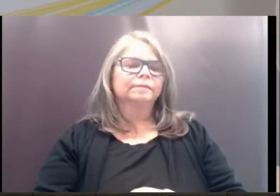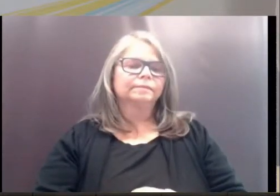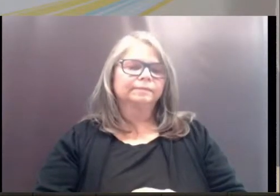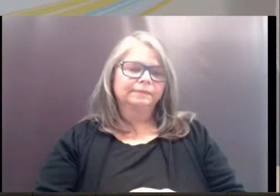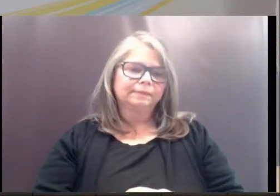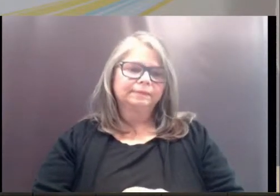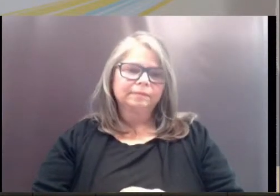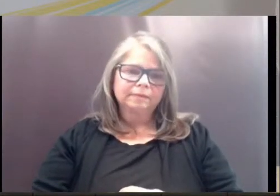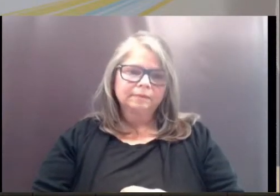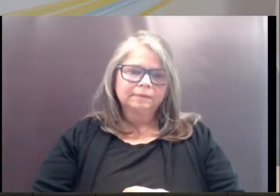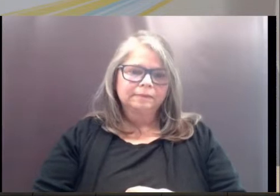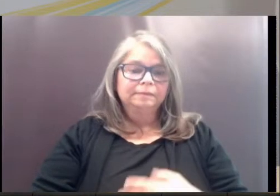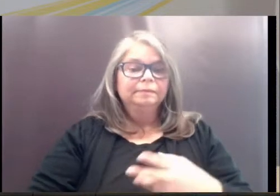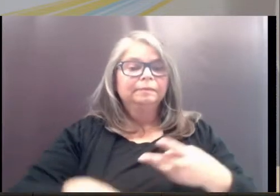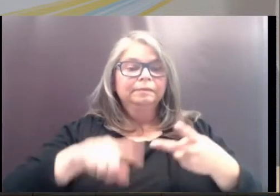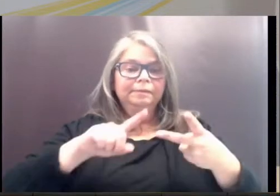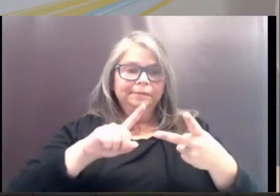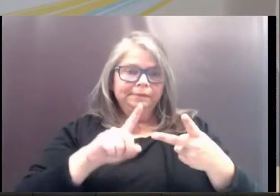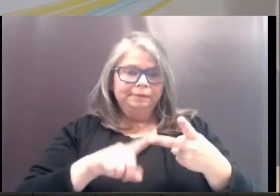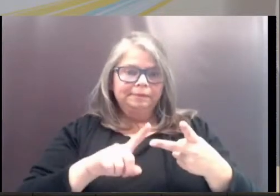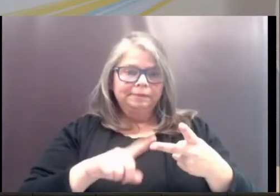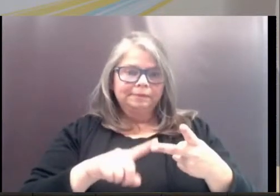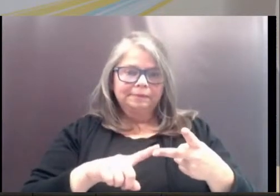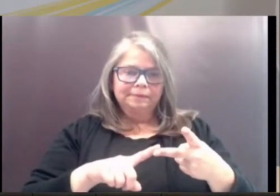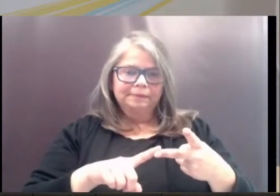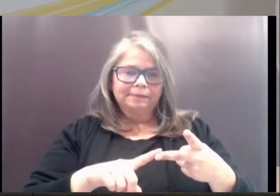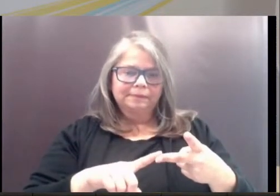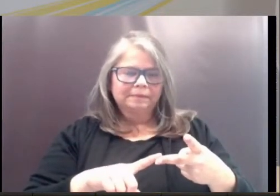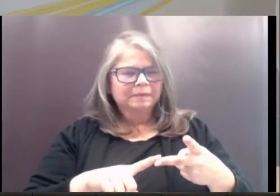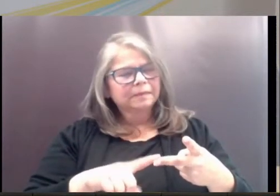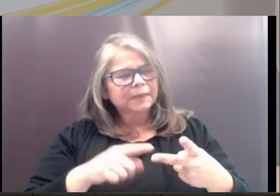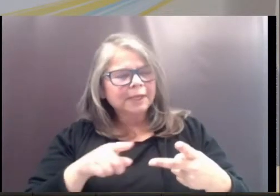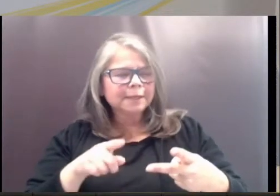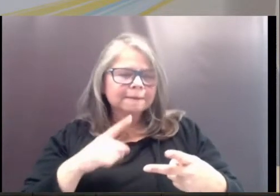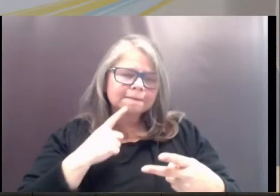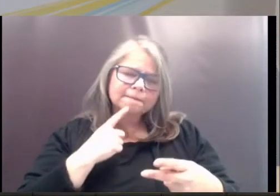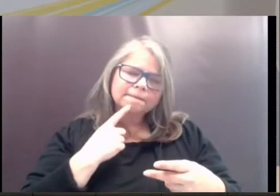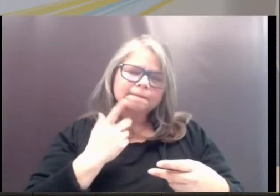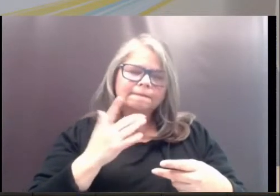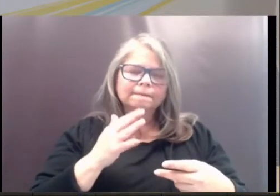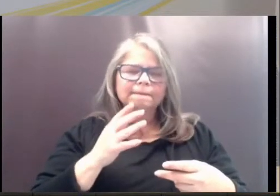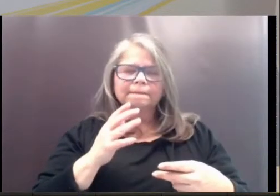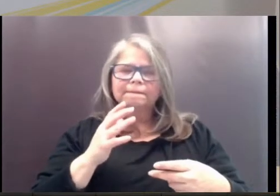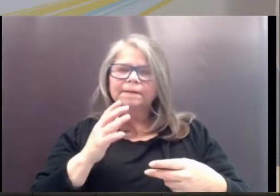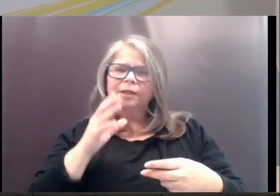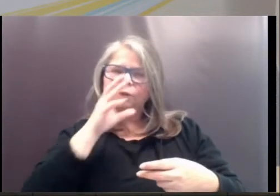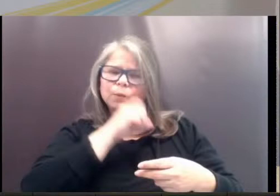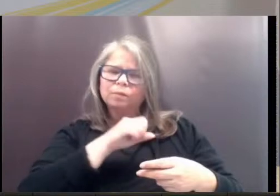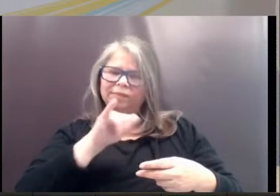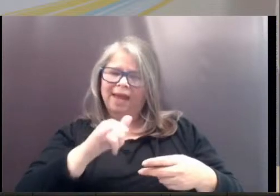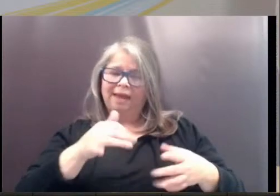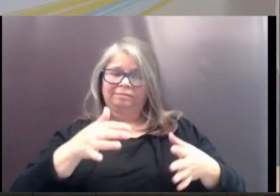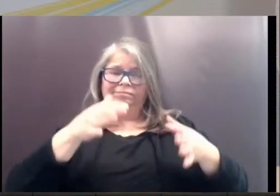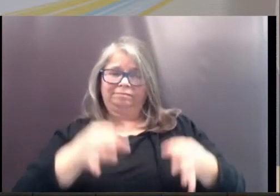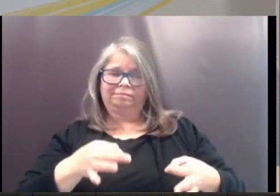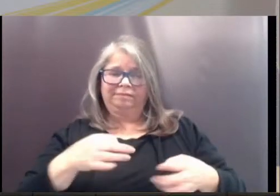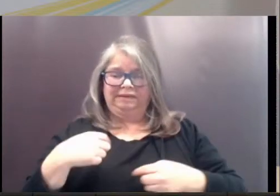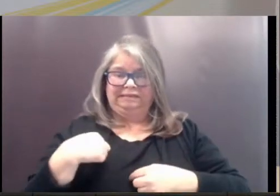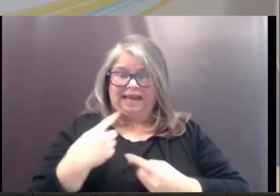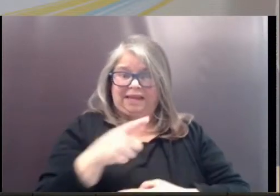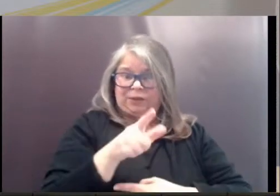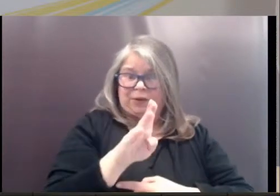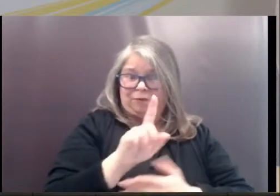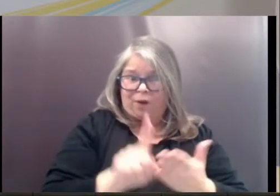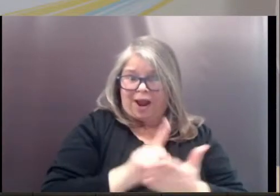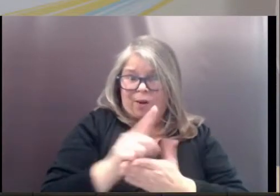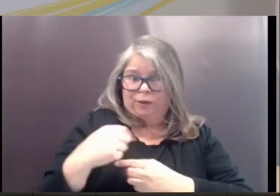I'm assuming this is partially in response to what we saw over the last 24 hours, and that was very, very long waits, up to 7 hours in some cases, and we